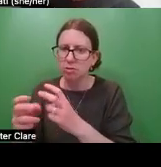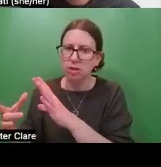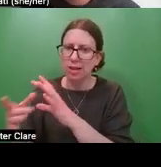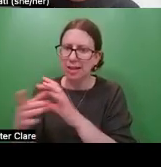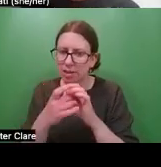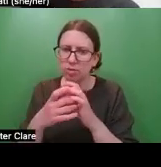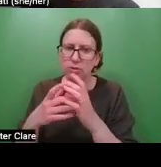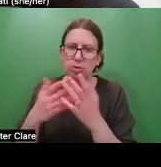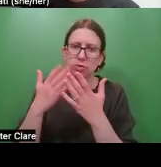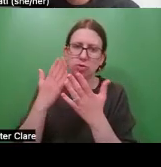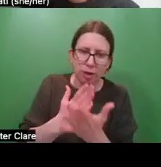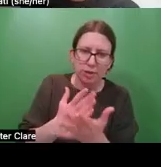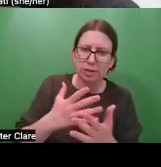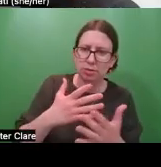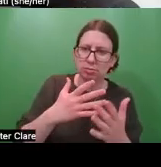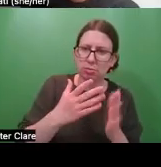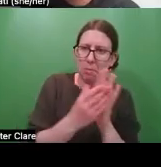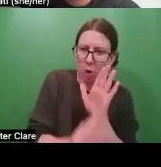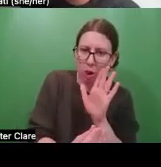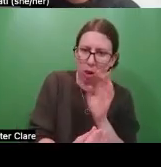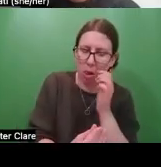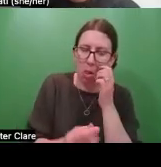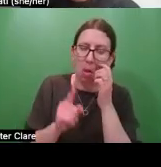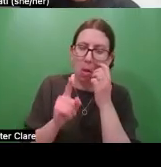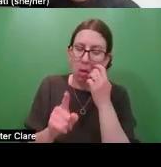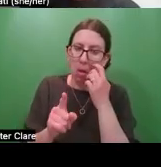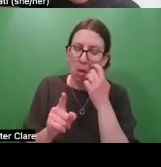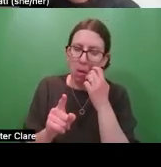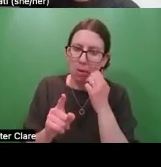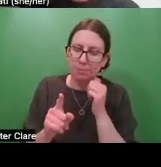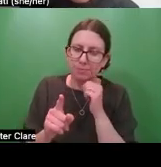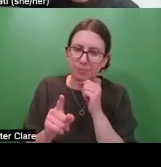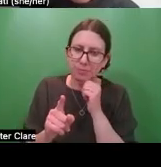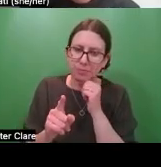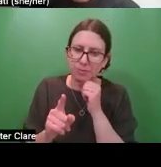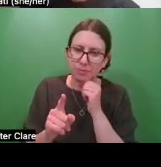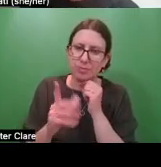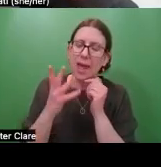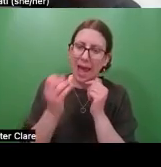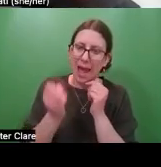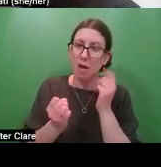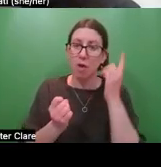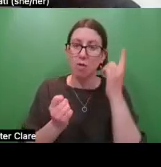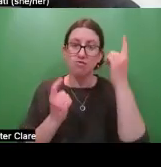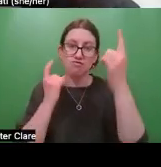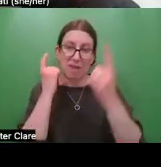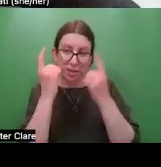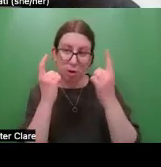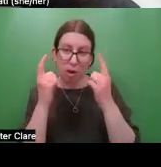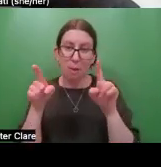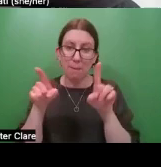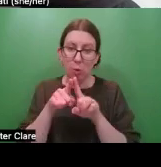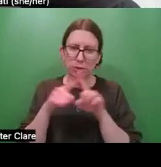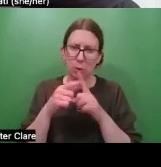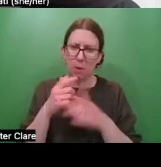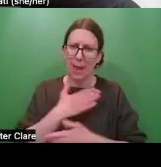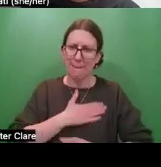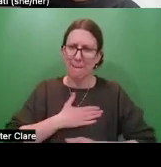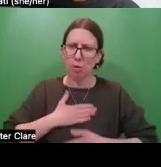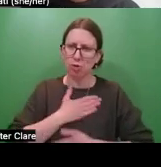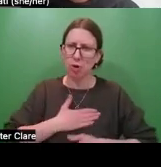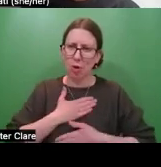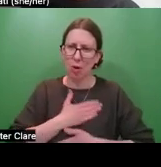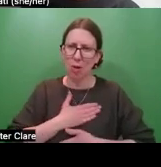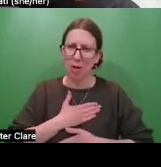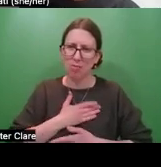it's crucial to acknowledge the interplay between our rational and emotional responses when we're